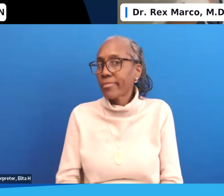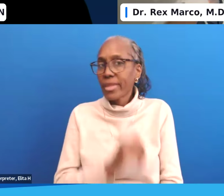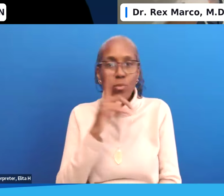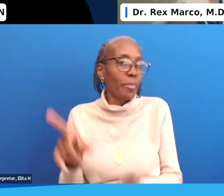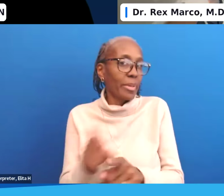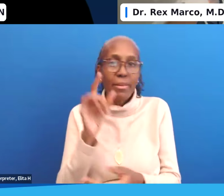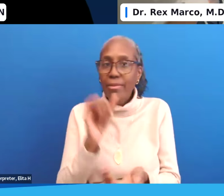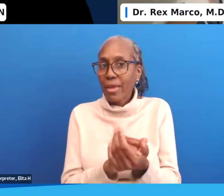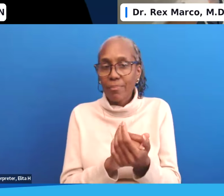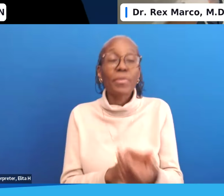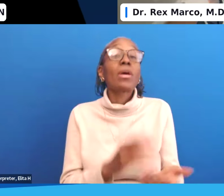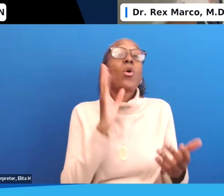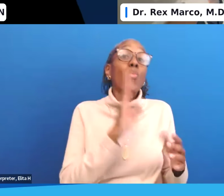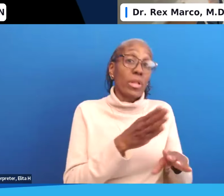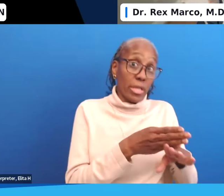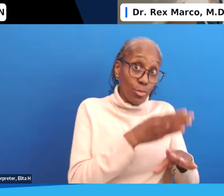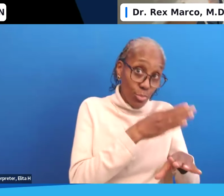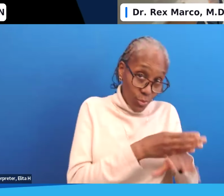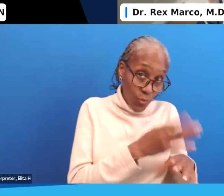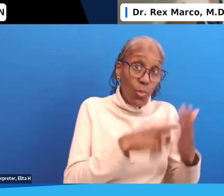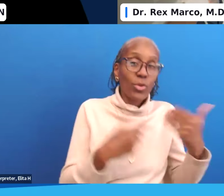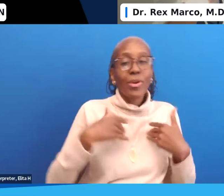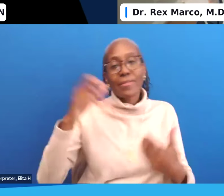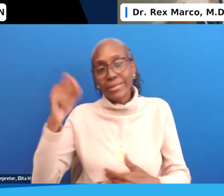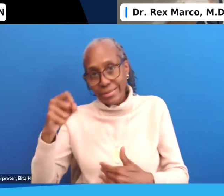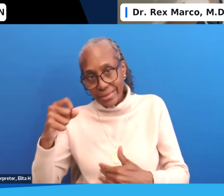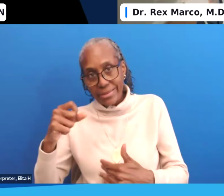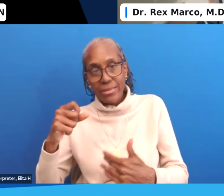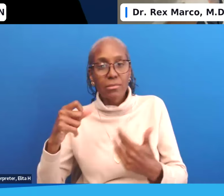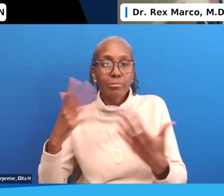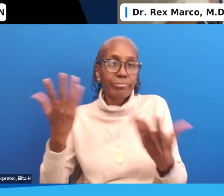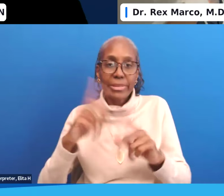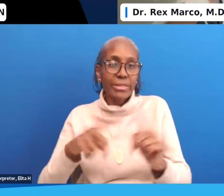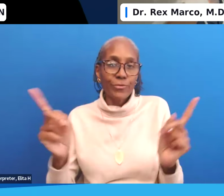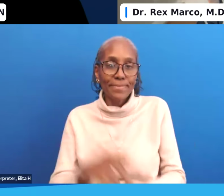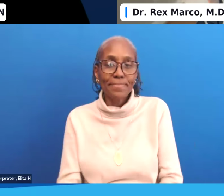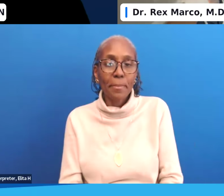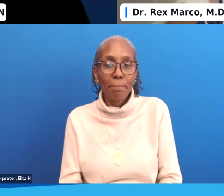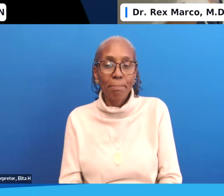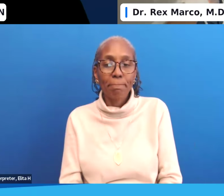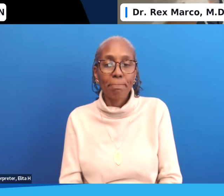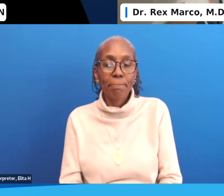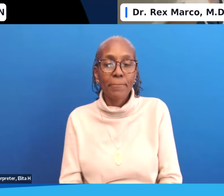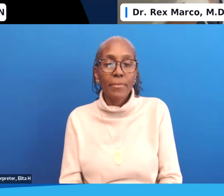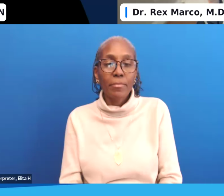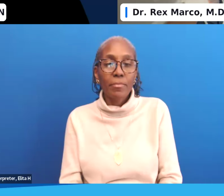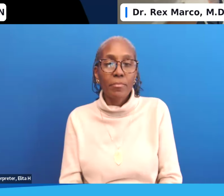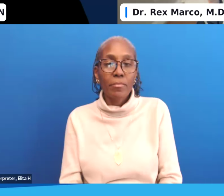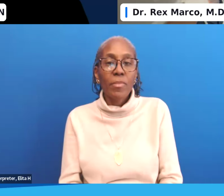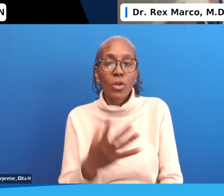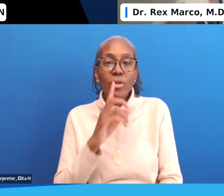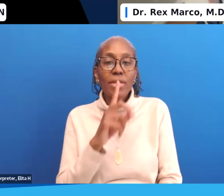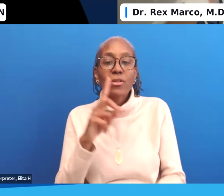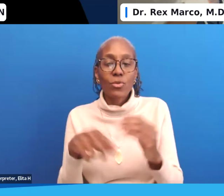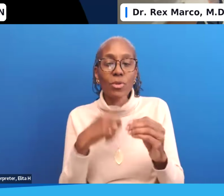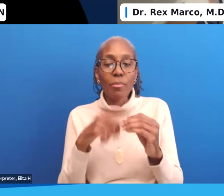that. But will it be an improvement in what you have? Yes, it's just different. Let's see, we already answered the